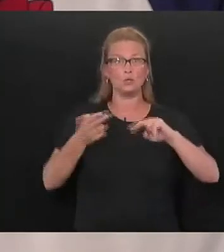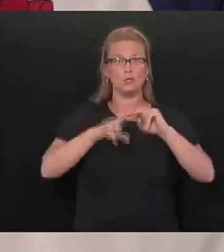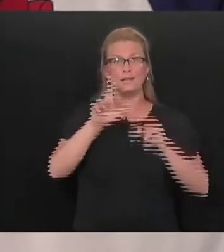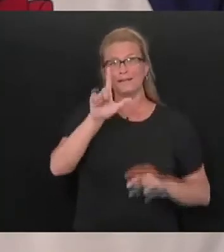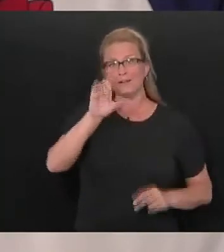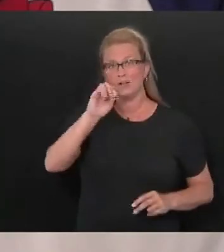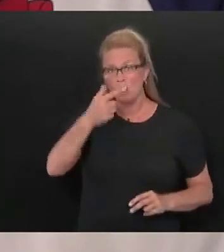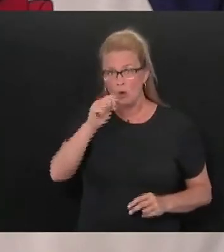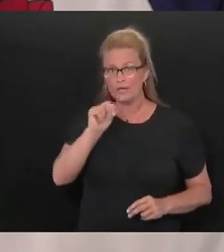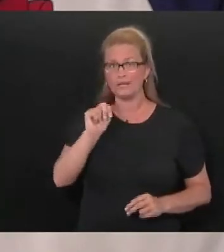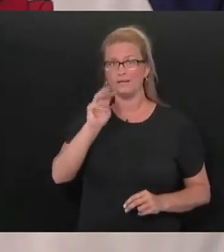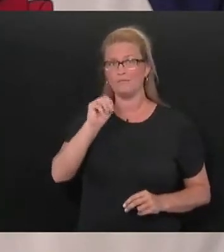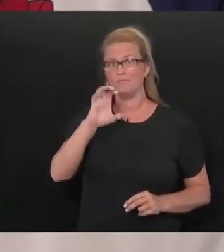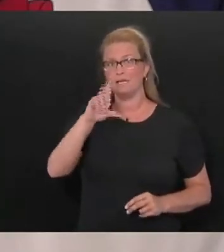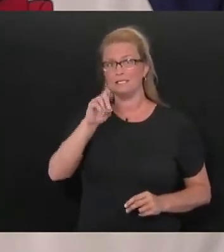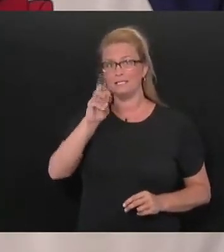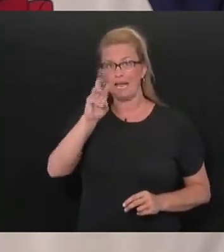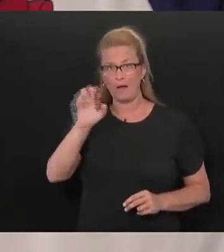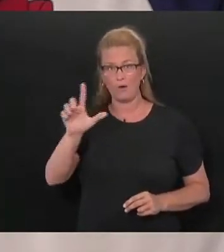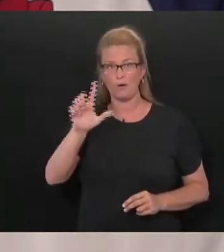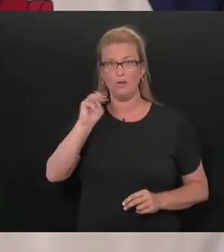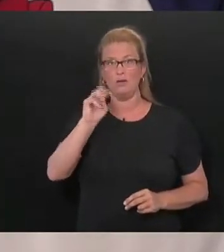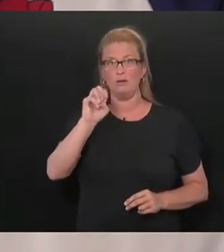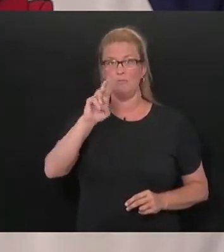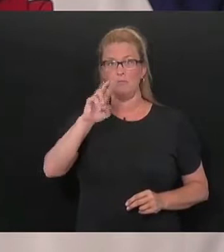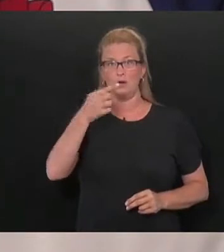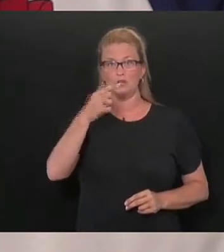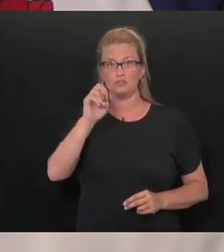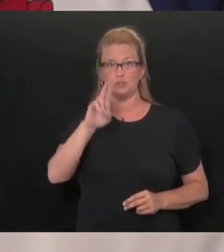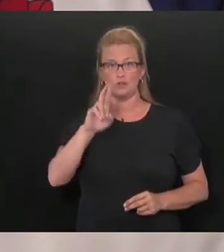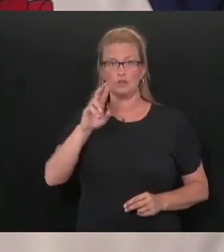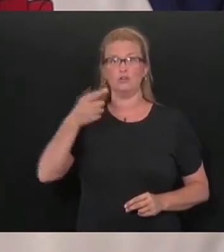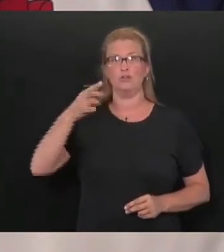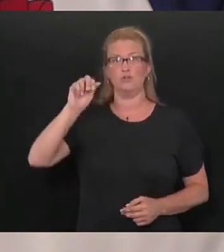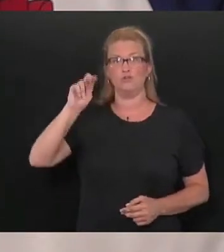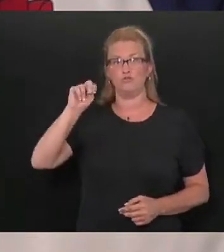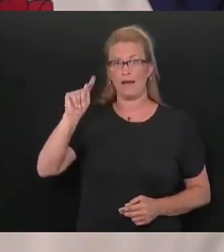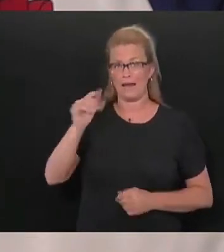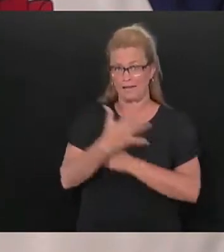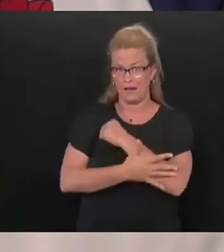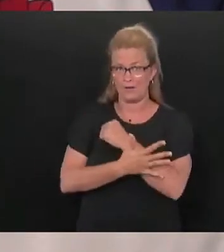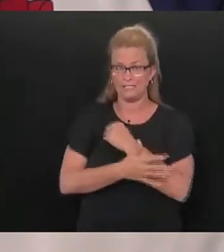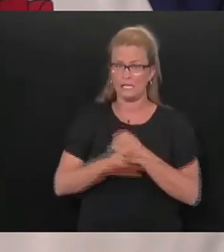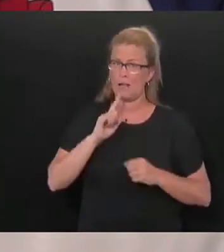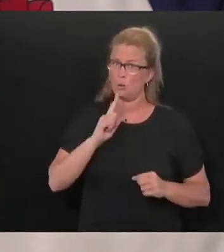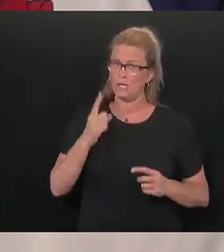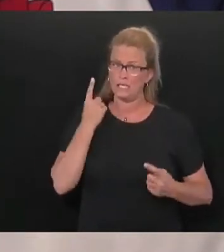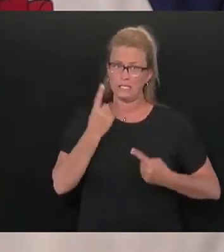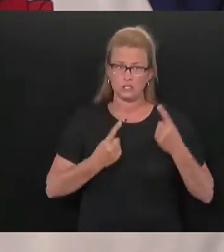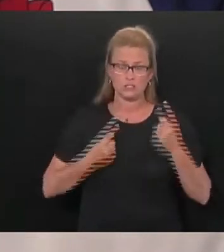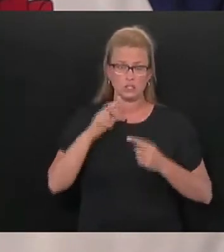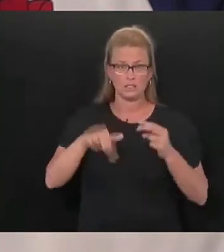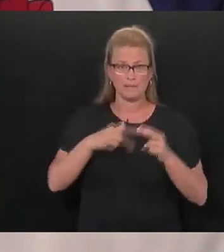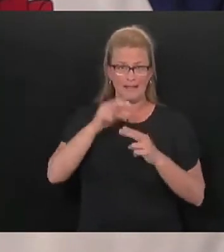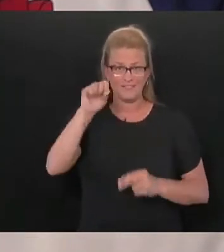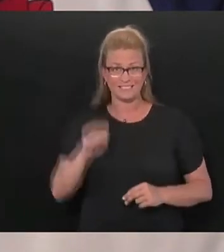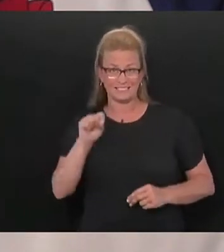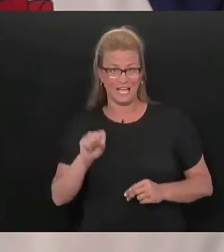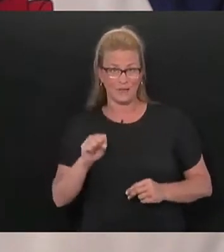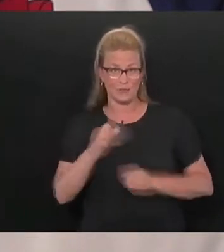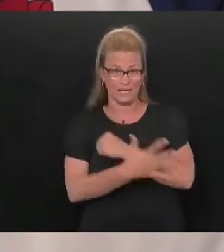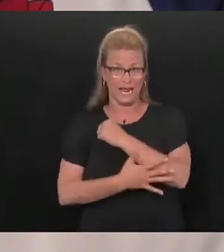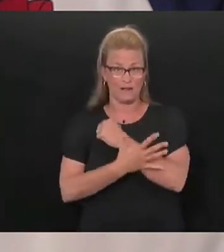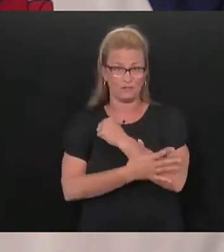Logan, McDowell, Mercer, and Grant counties. I'm awfully concerned about the southern counties from the standpoint of